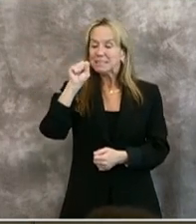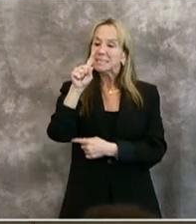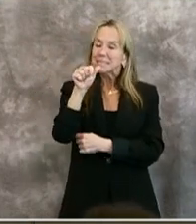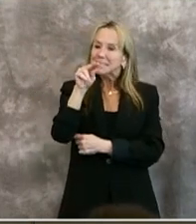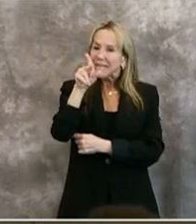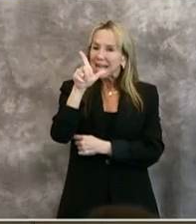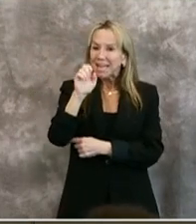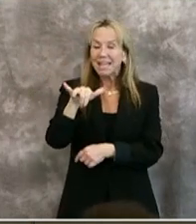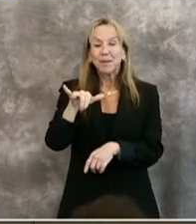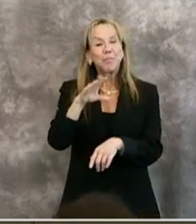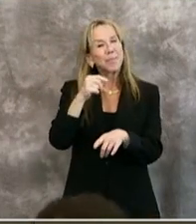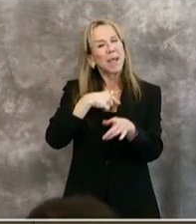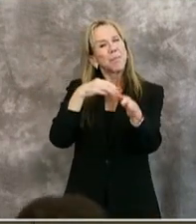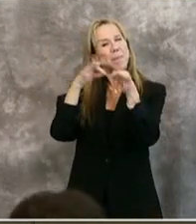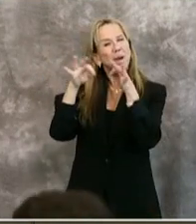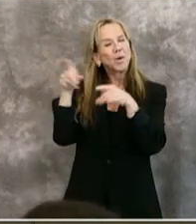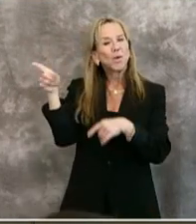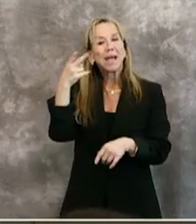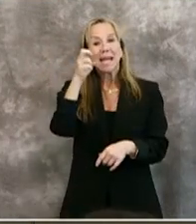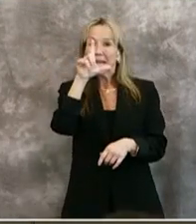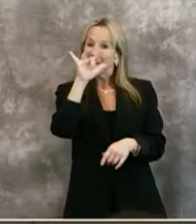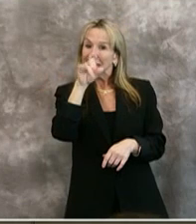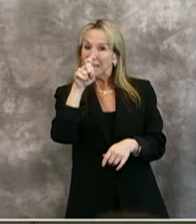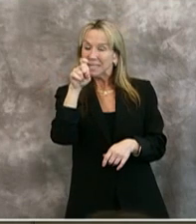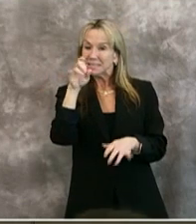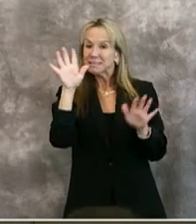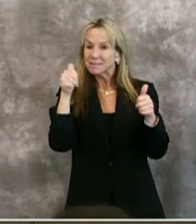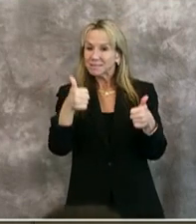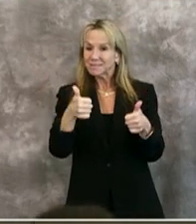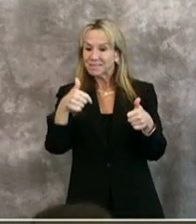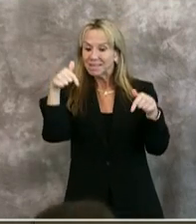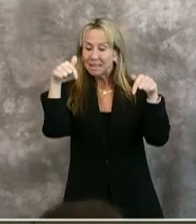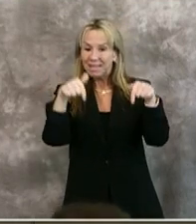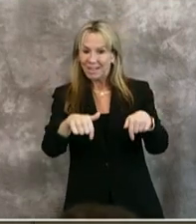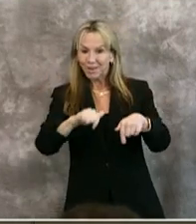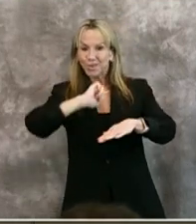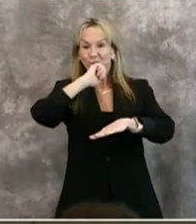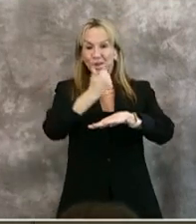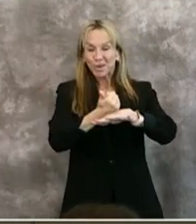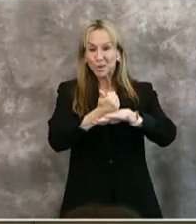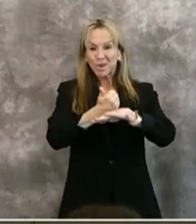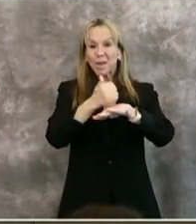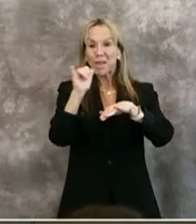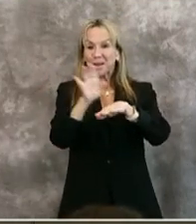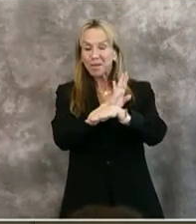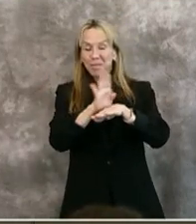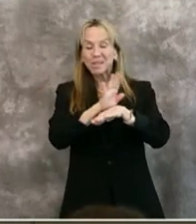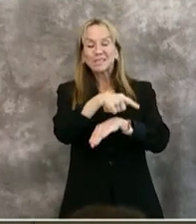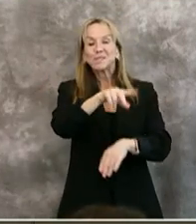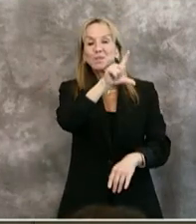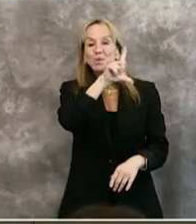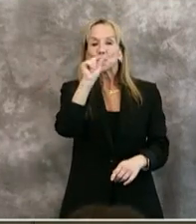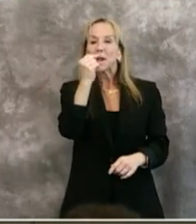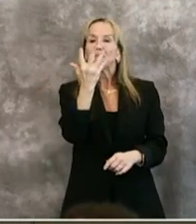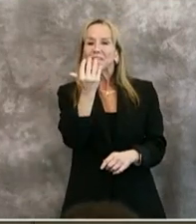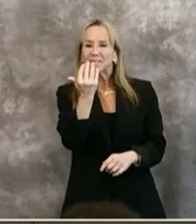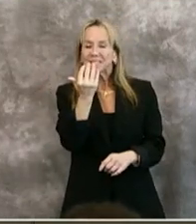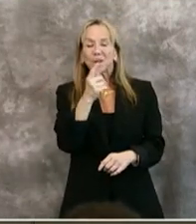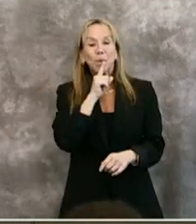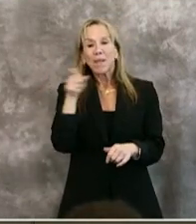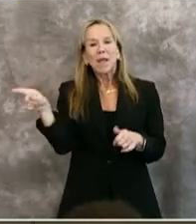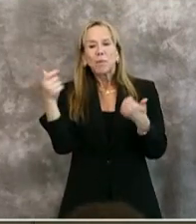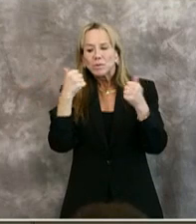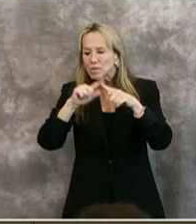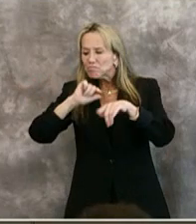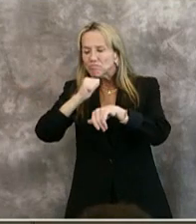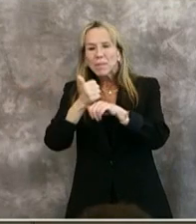about Helix, who's a hometown team here in San Diego. They were formed in 2015 and focused on finding ways to improve the health of